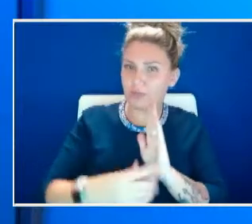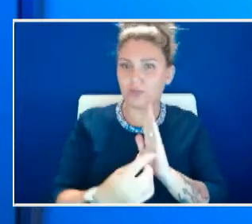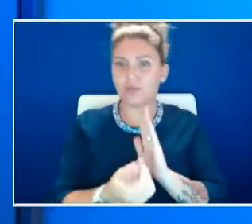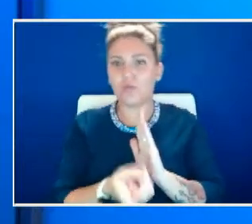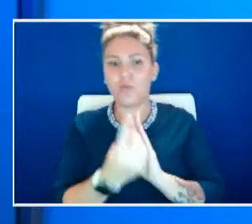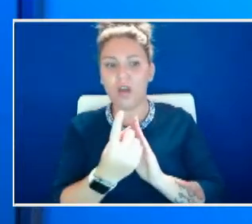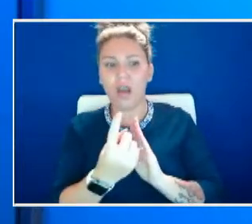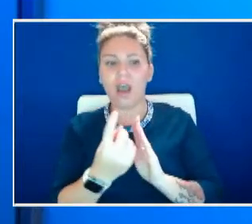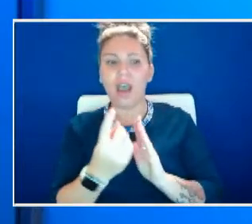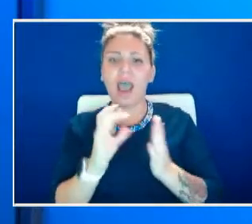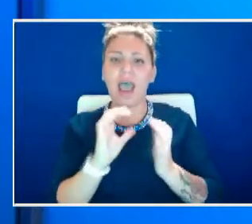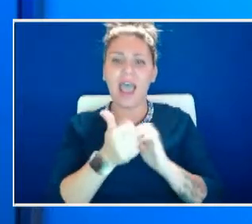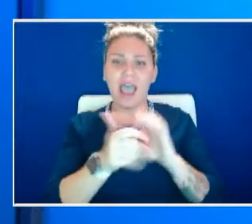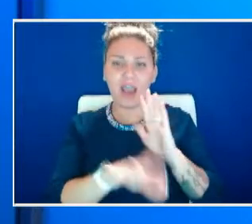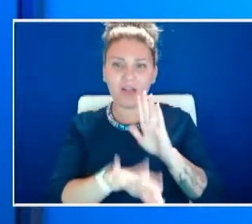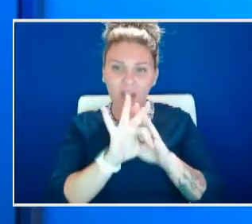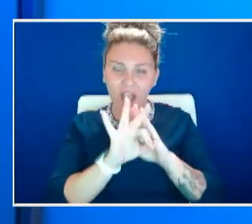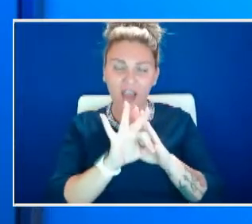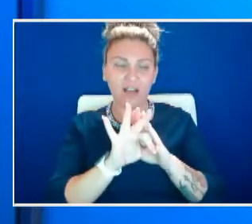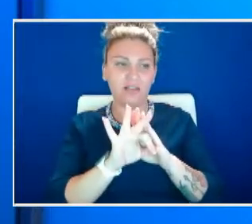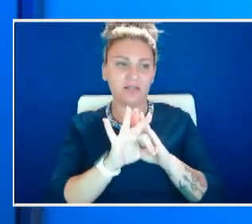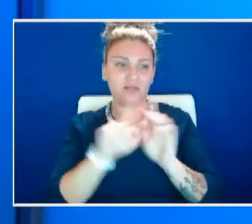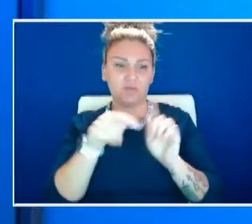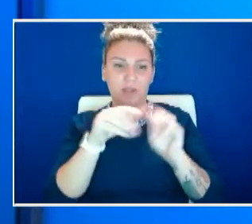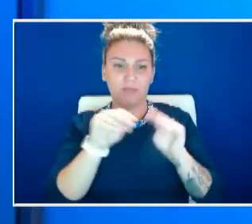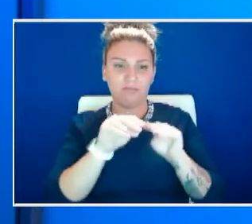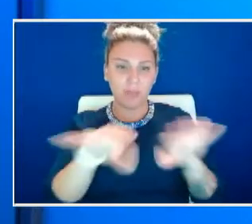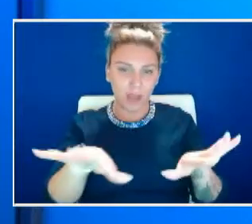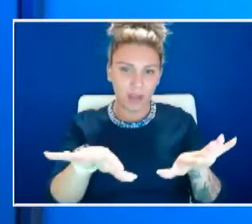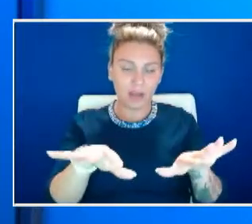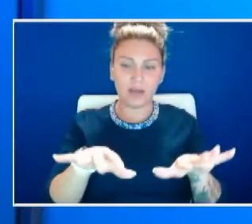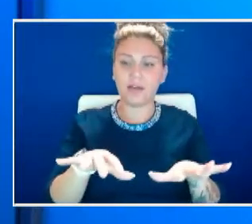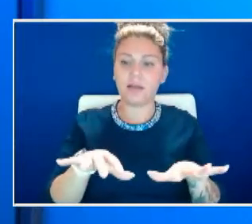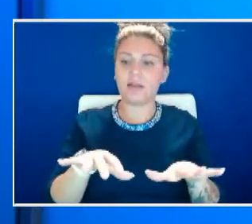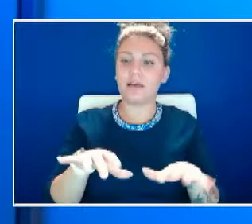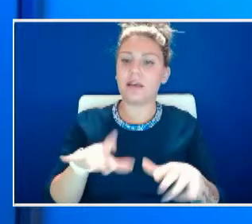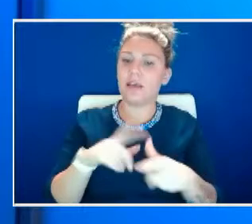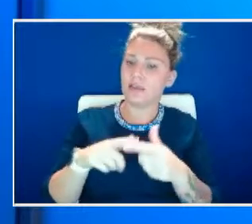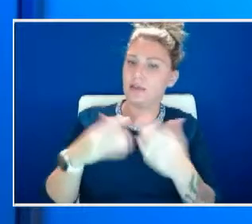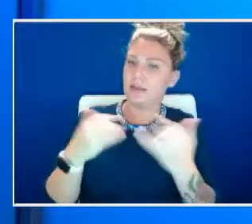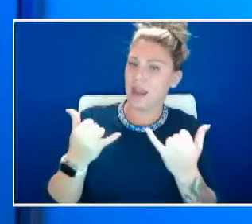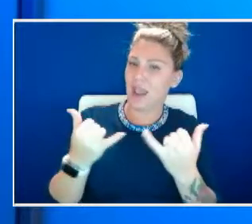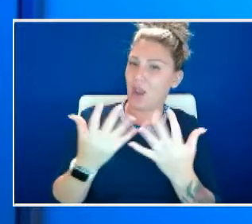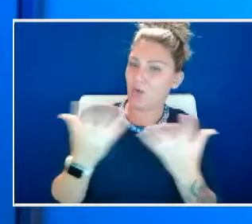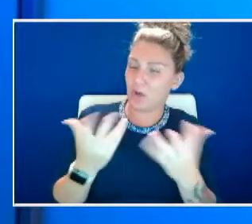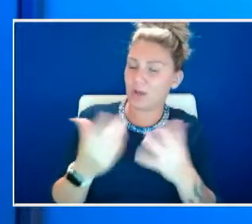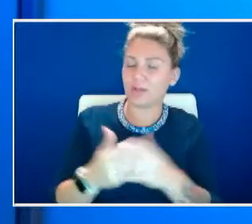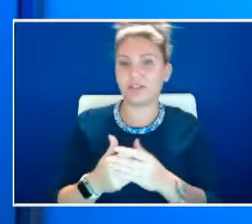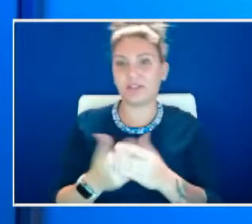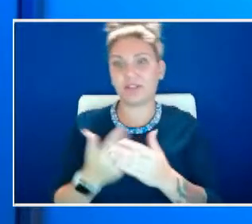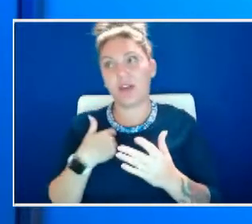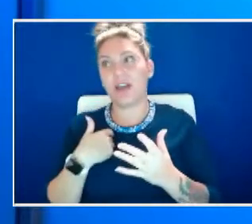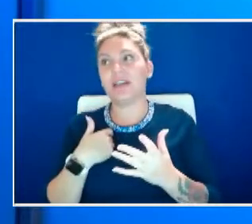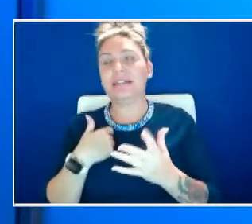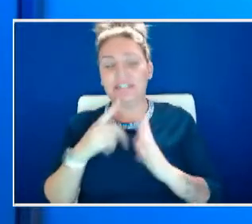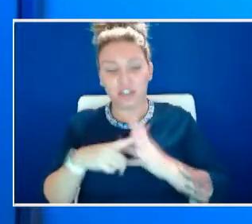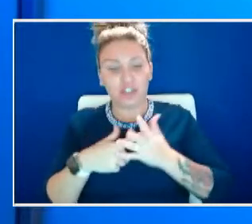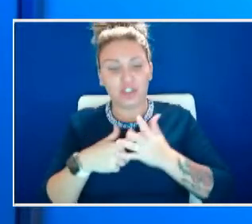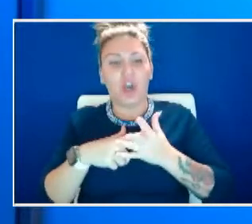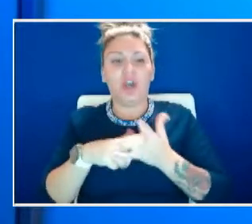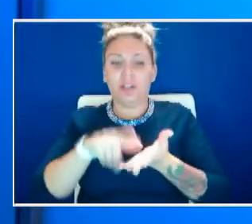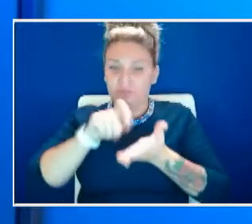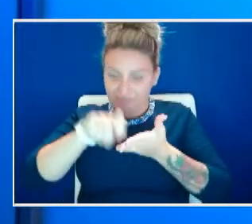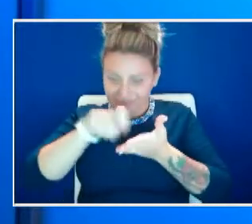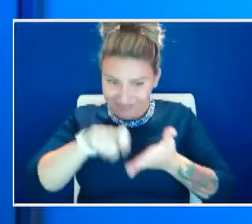you found it metastasized and how, now what?" And so I started writing again. And then as I was writing